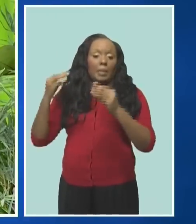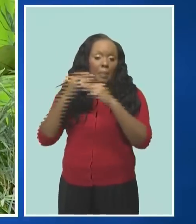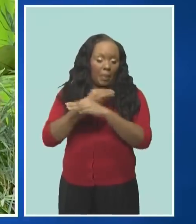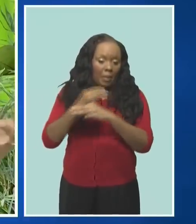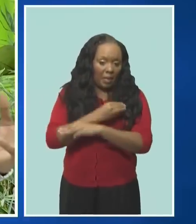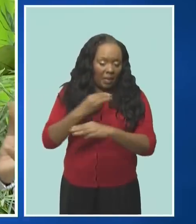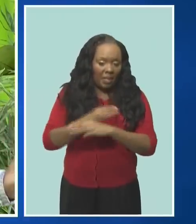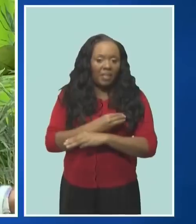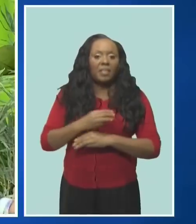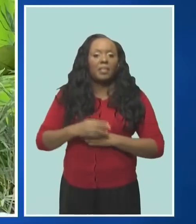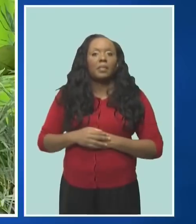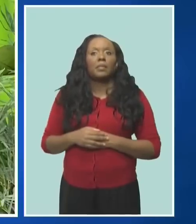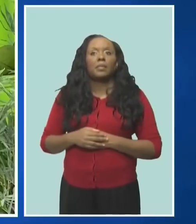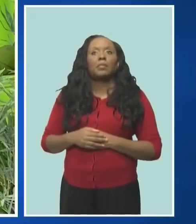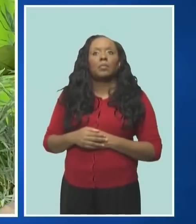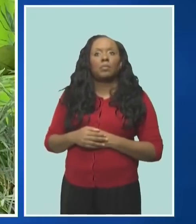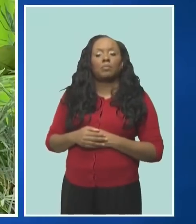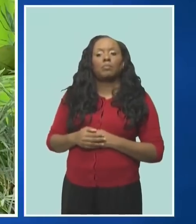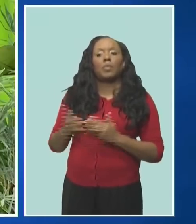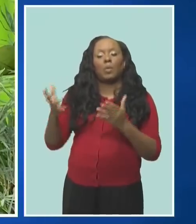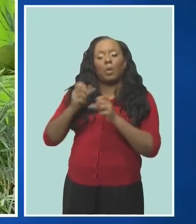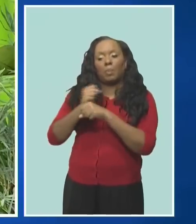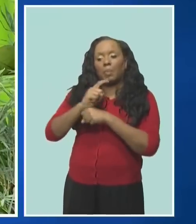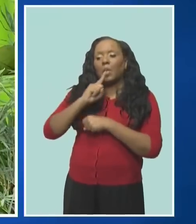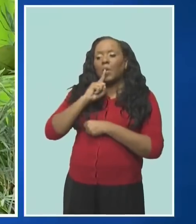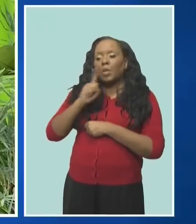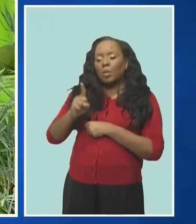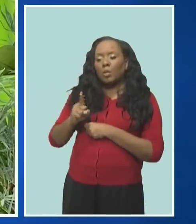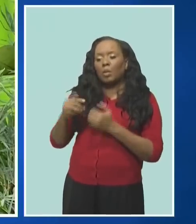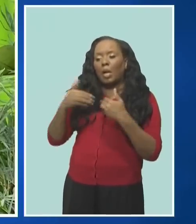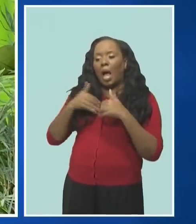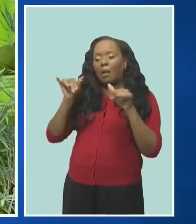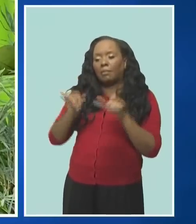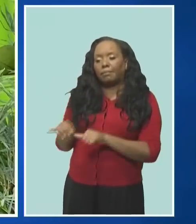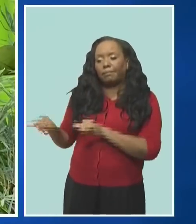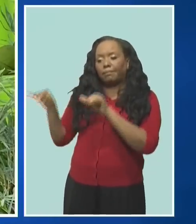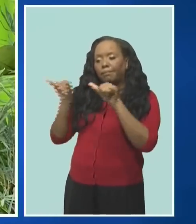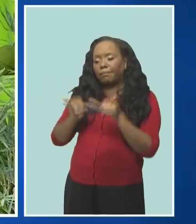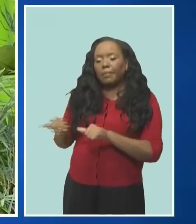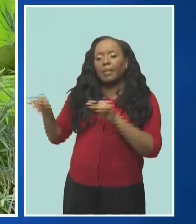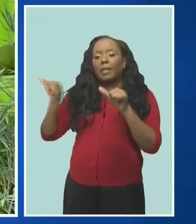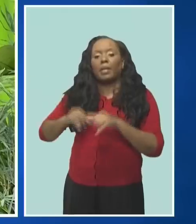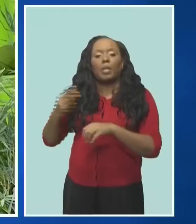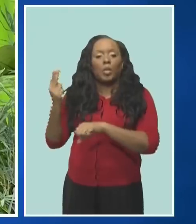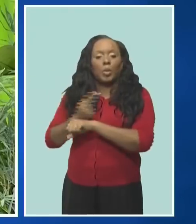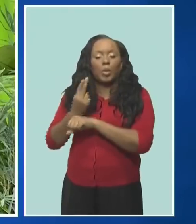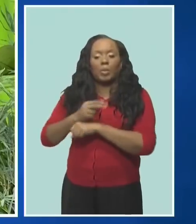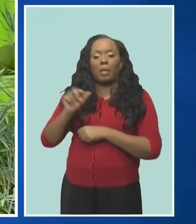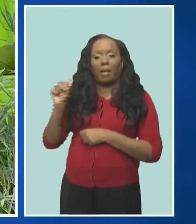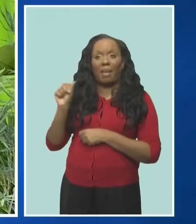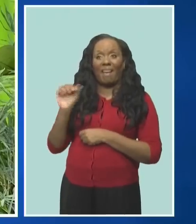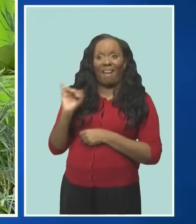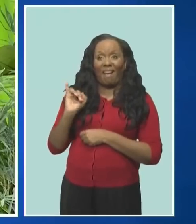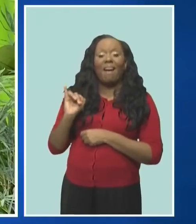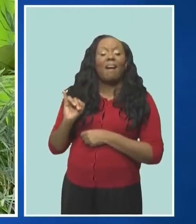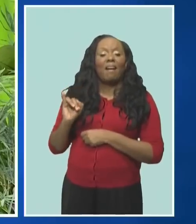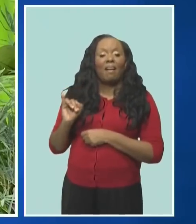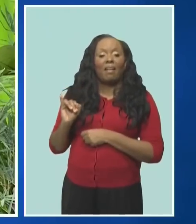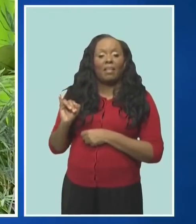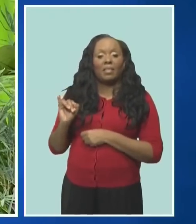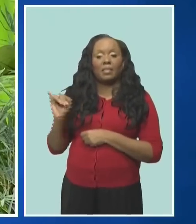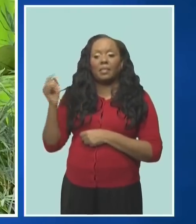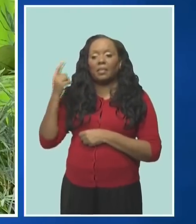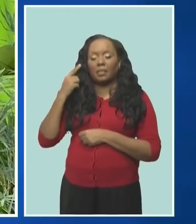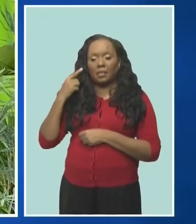used with the incorporation of artificial intelligence for us to be able to design